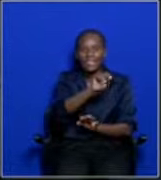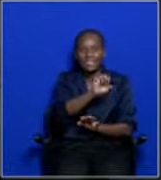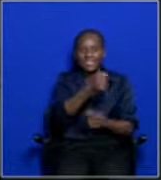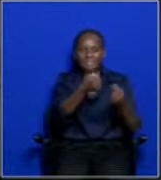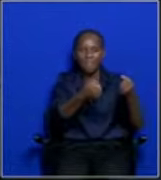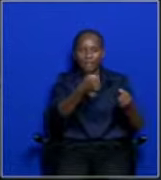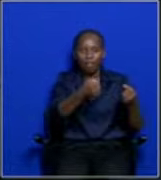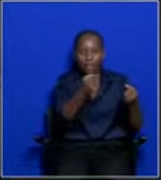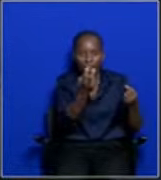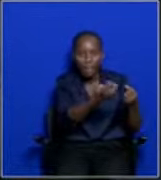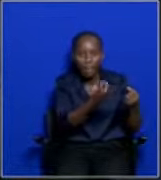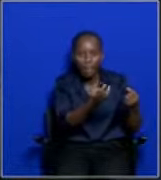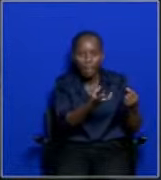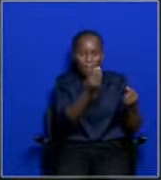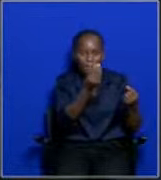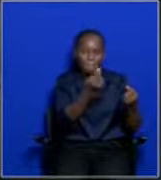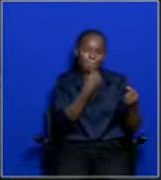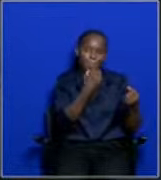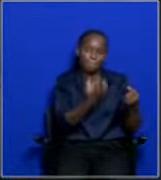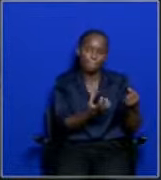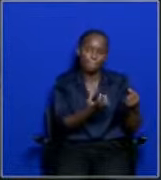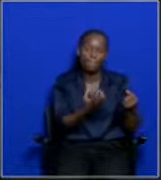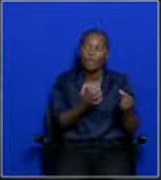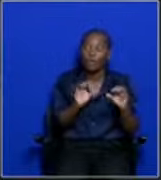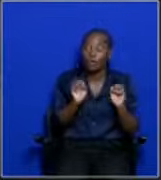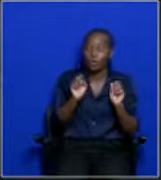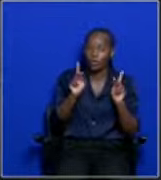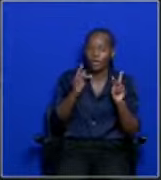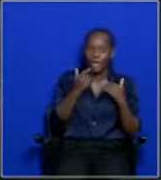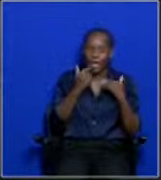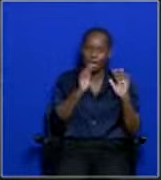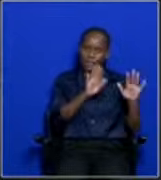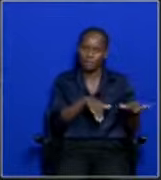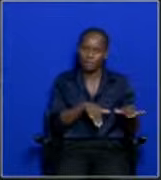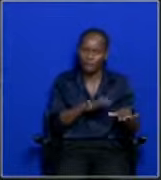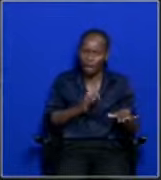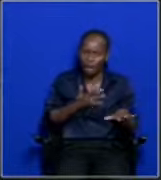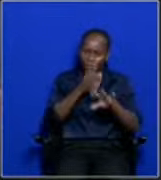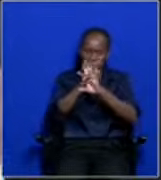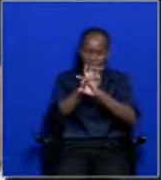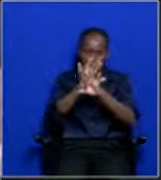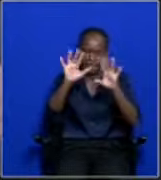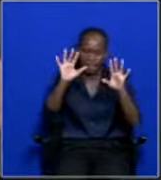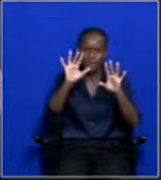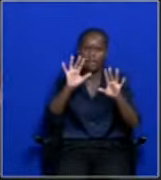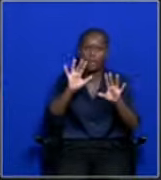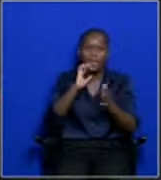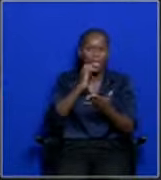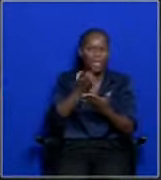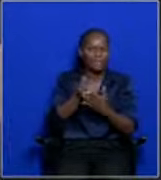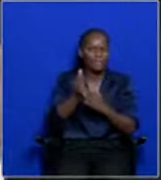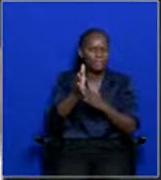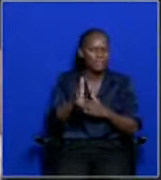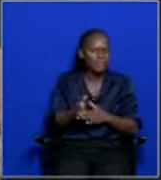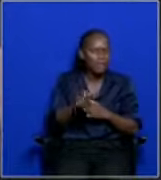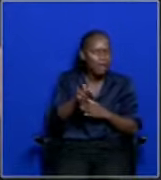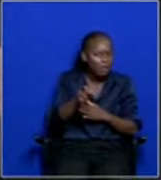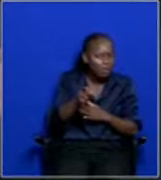it. I had wanted, if you were saying that, I had wanted to say, actually, it seems that you do have other